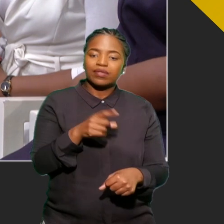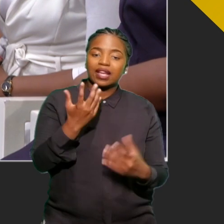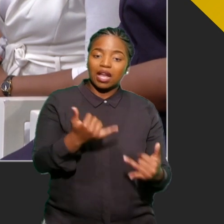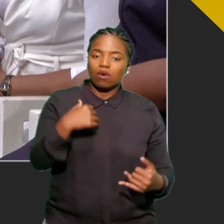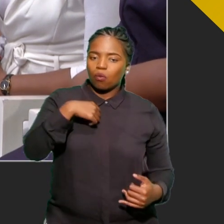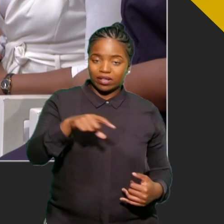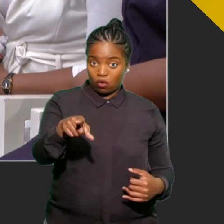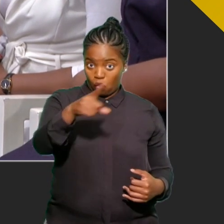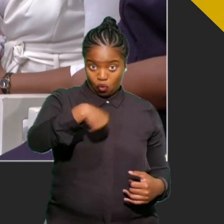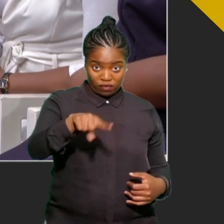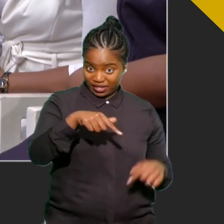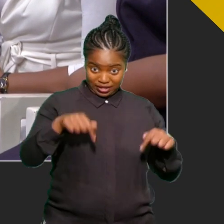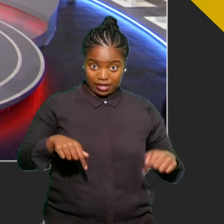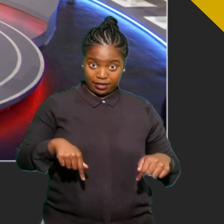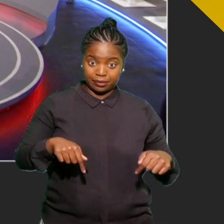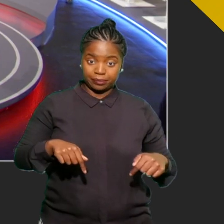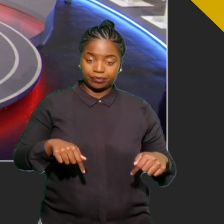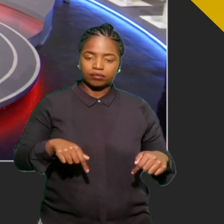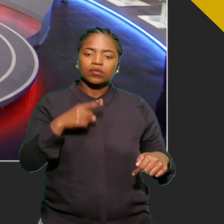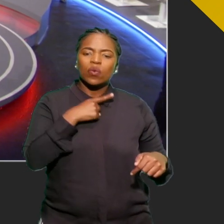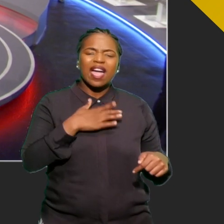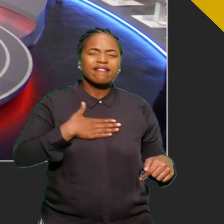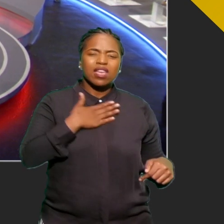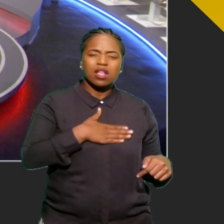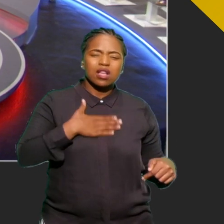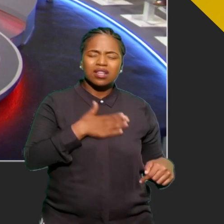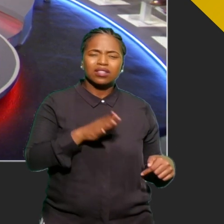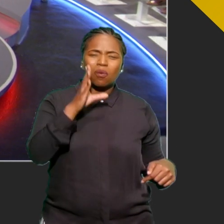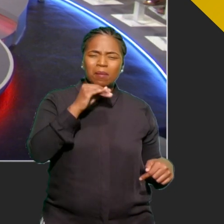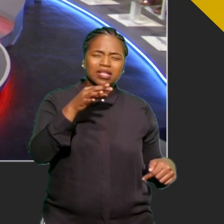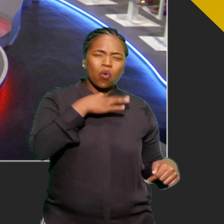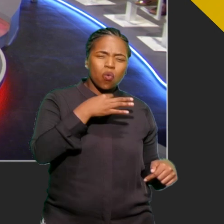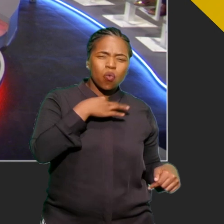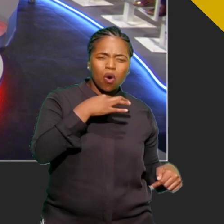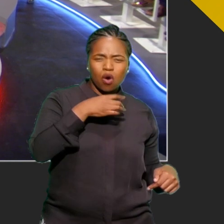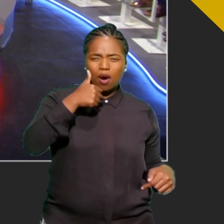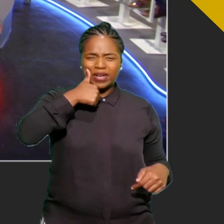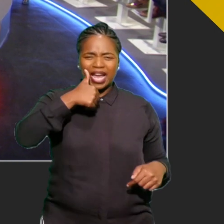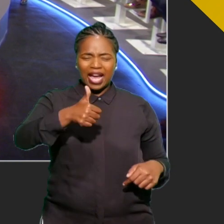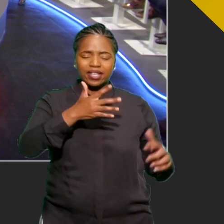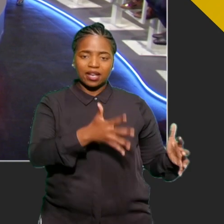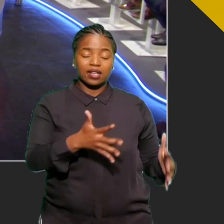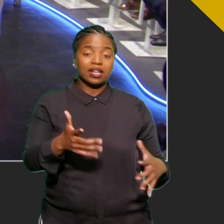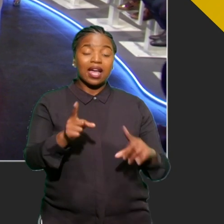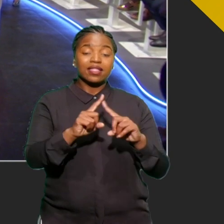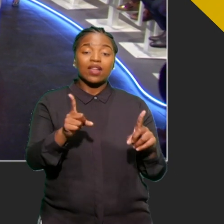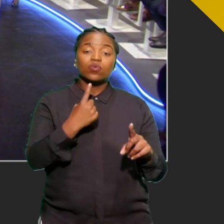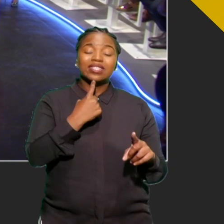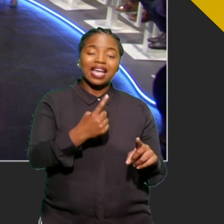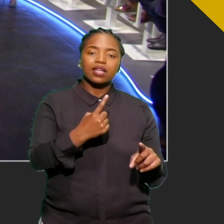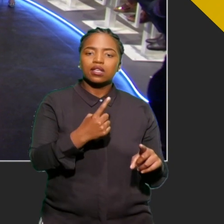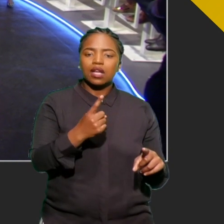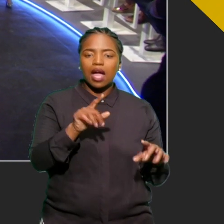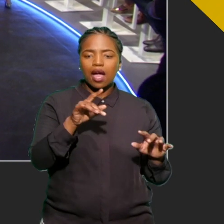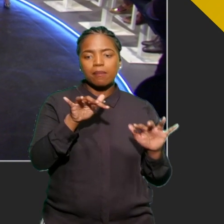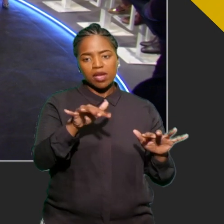call us out, all of us in this room, Lekgono. Yeah. Because I feel like re lwelela sekgowa, go monate, and we're talking like